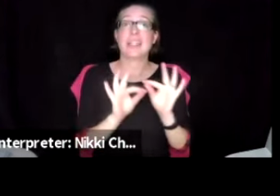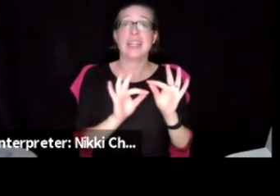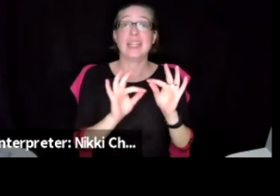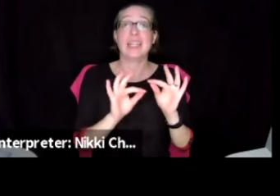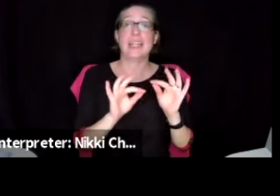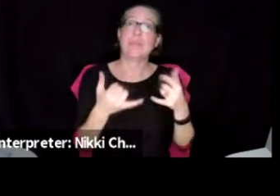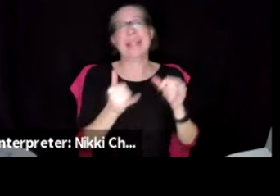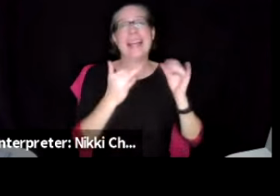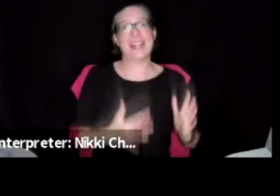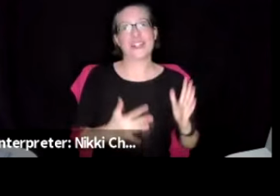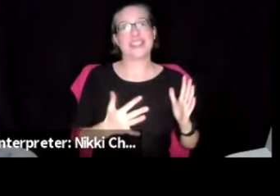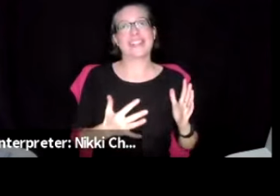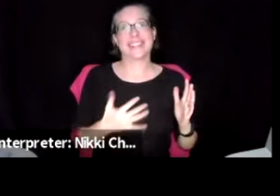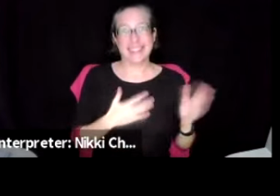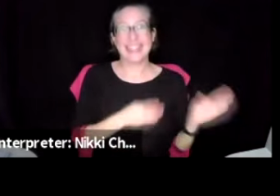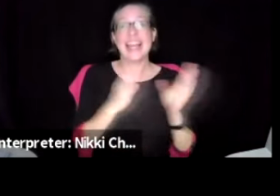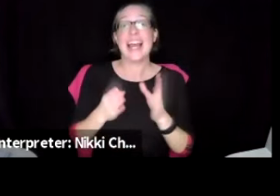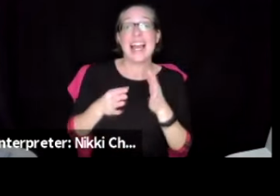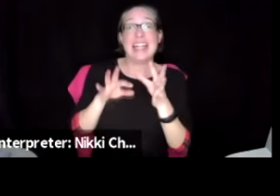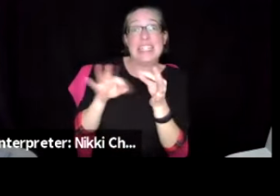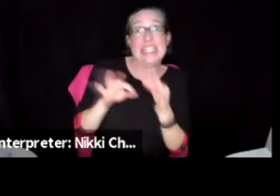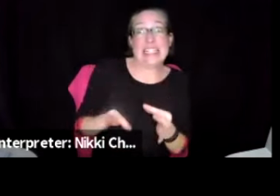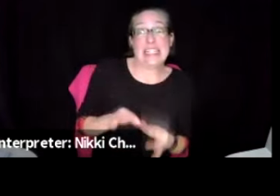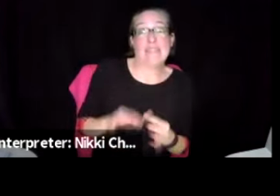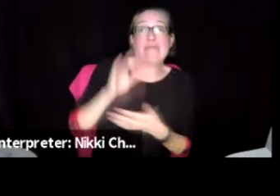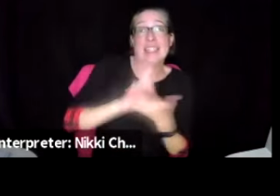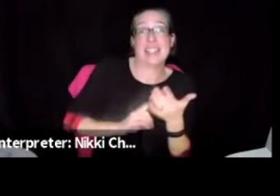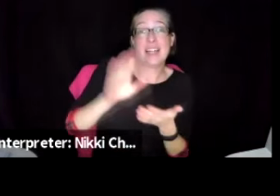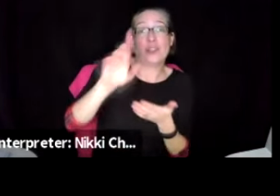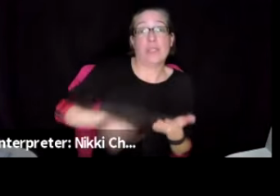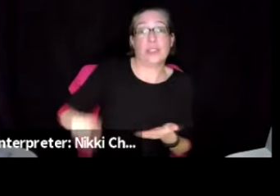research protocols, collect and analyze your data.